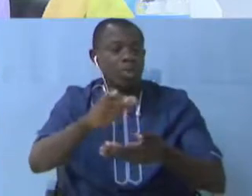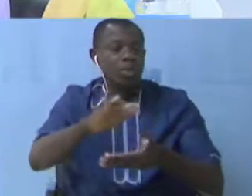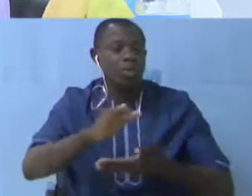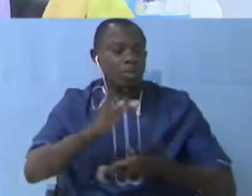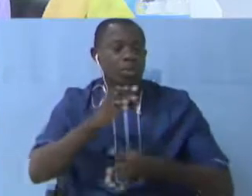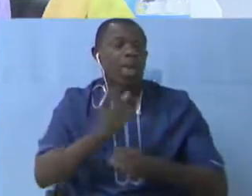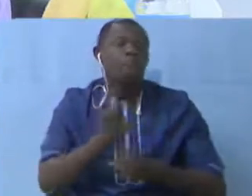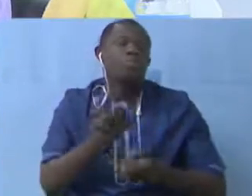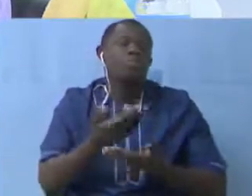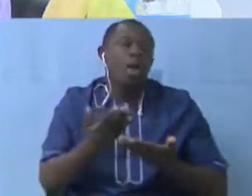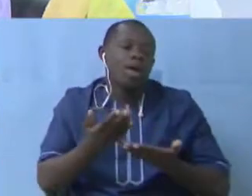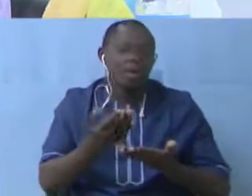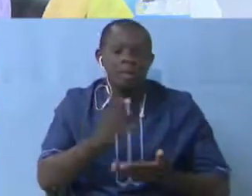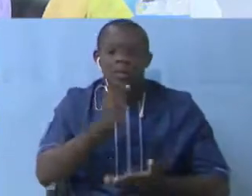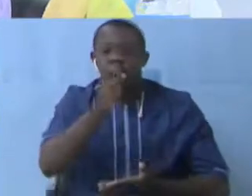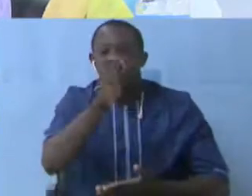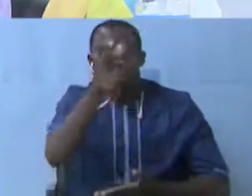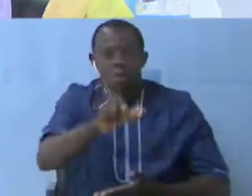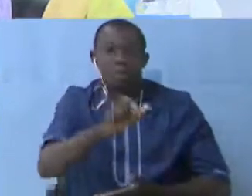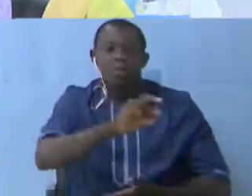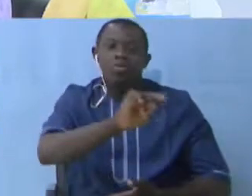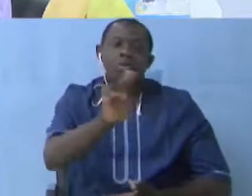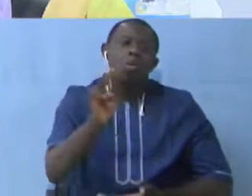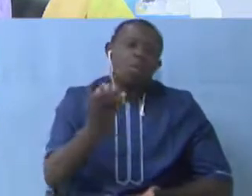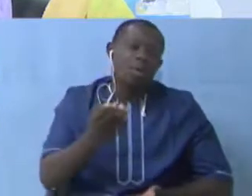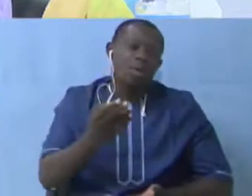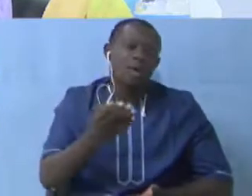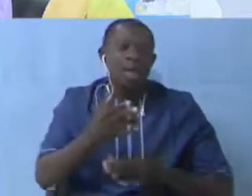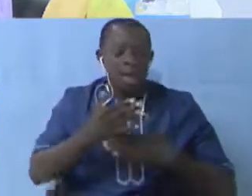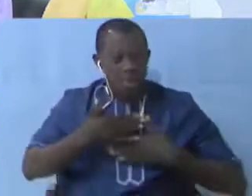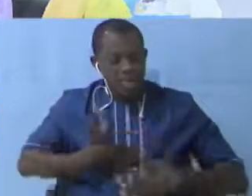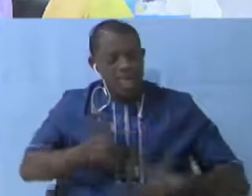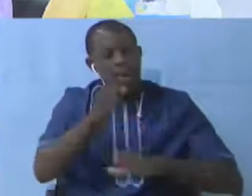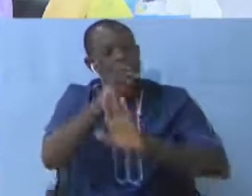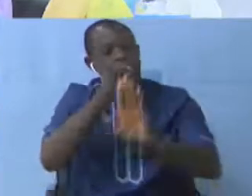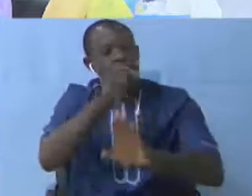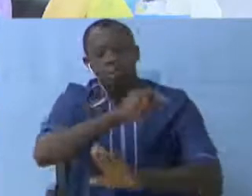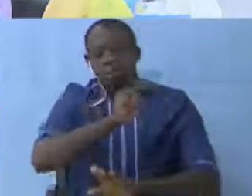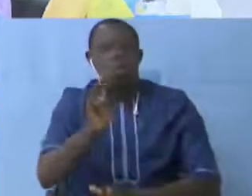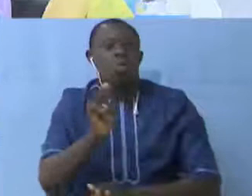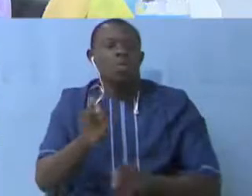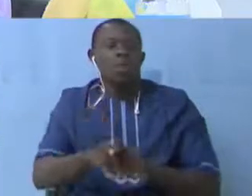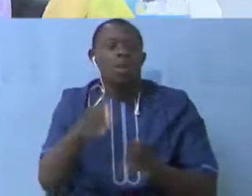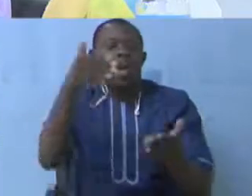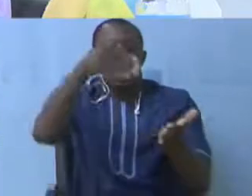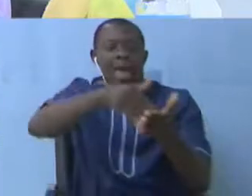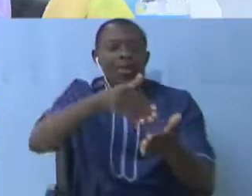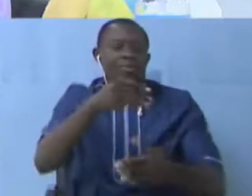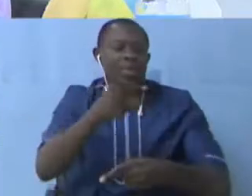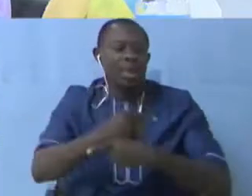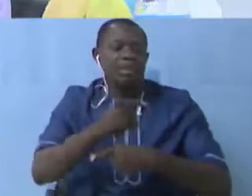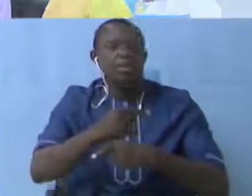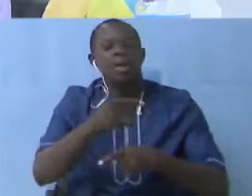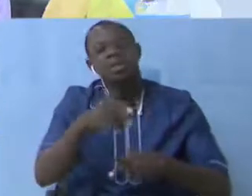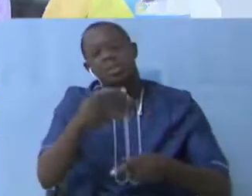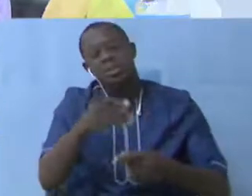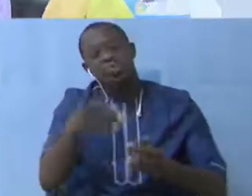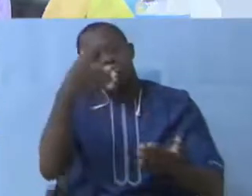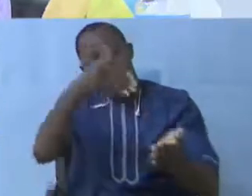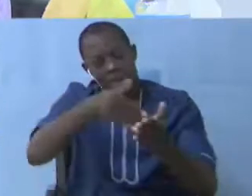ordinary citizens. But they found themselves in Senegal without any possibility.